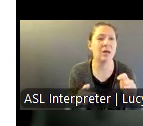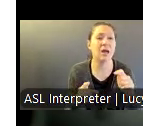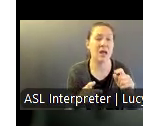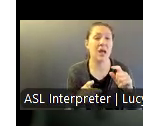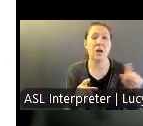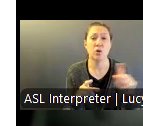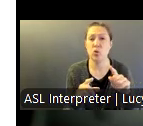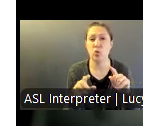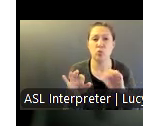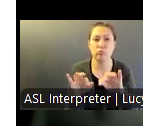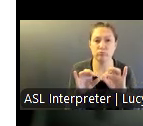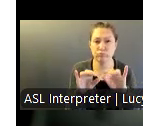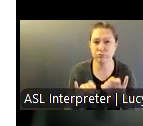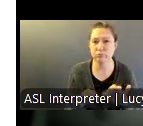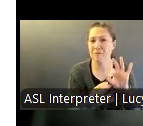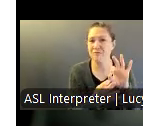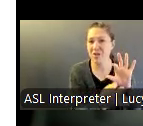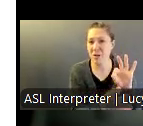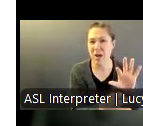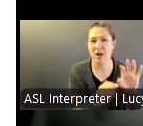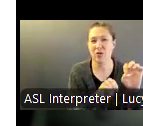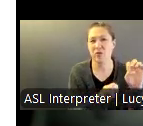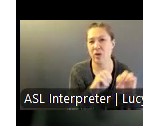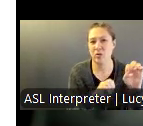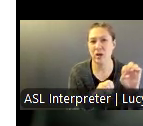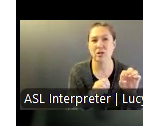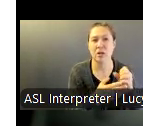feedback to try and guide future workshops.